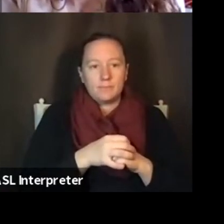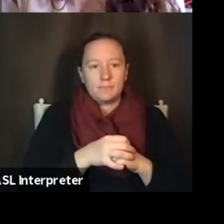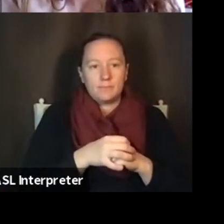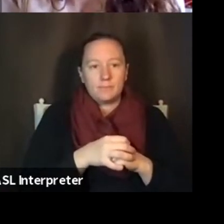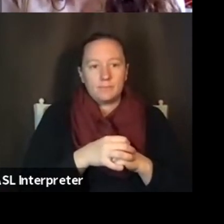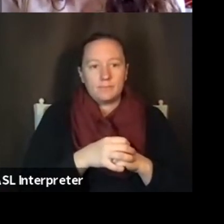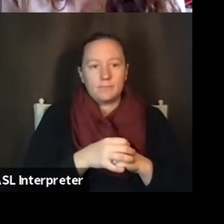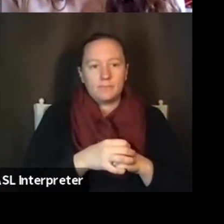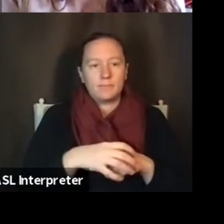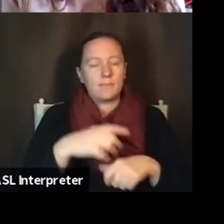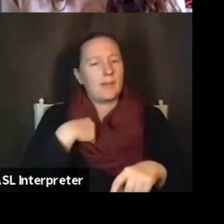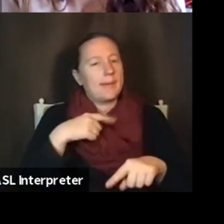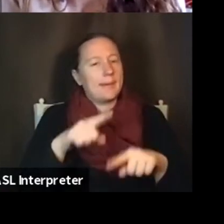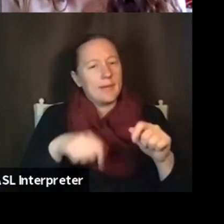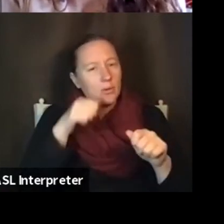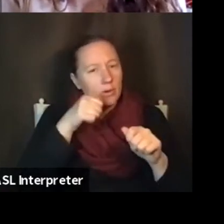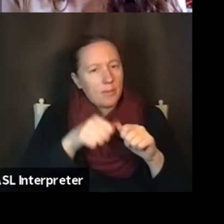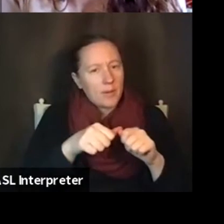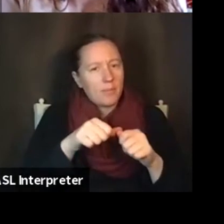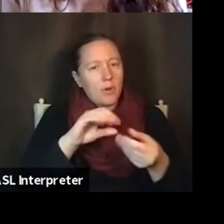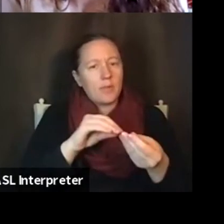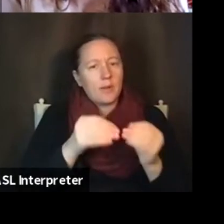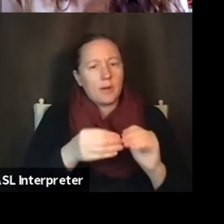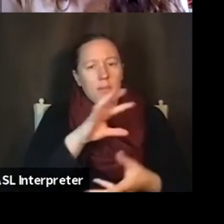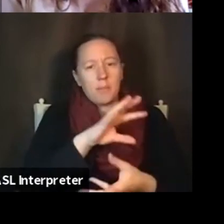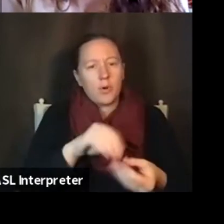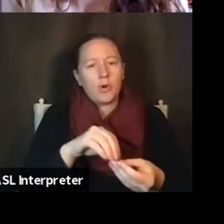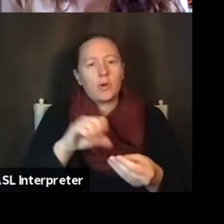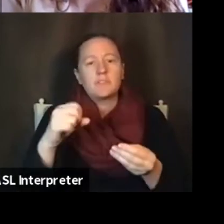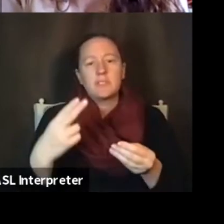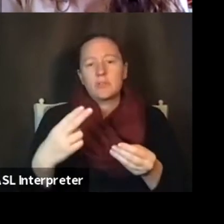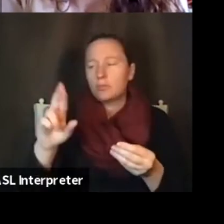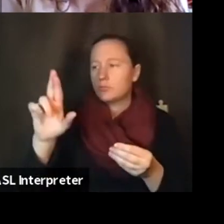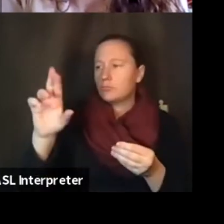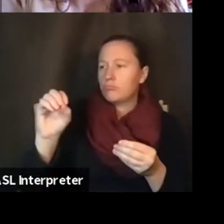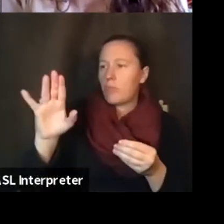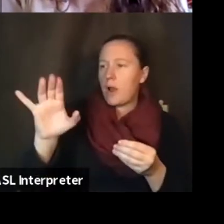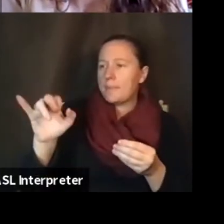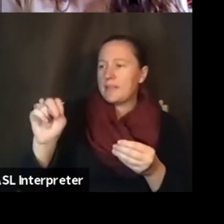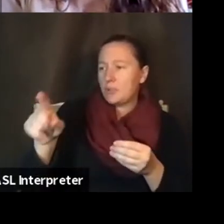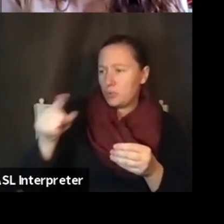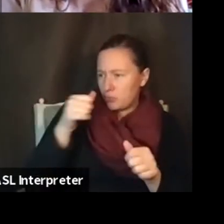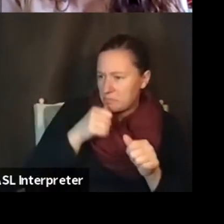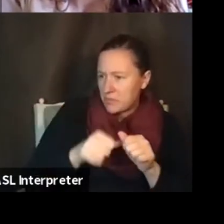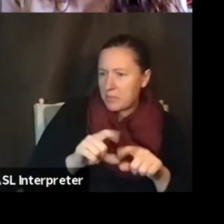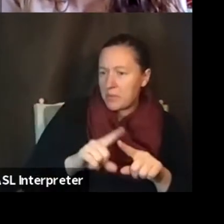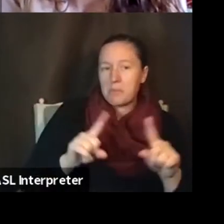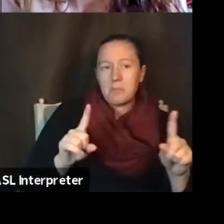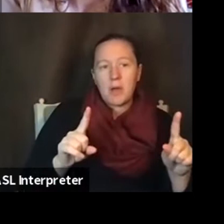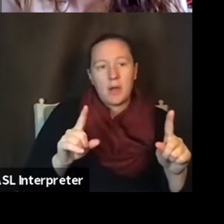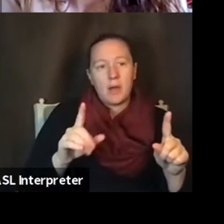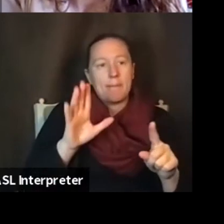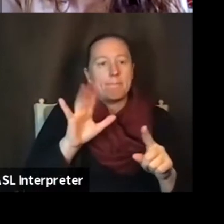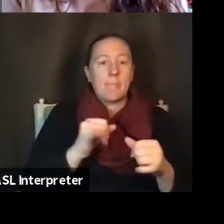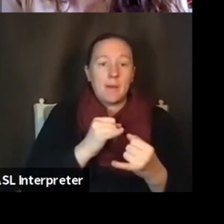I can't remember the number of stakeholders that we met with. Robin, I don't know if you have that at the top of your head, but all said and done, it